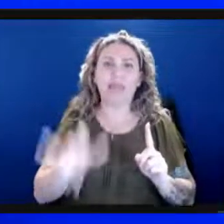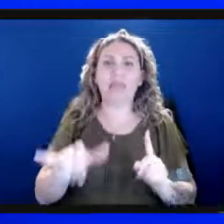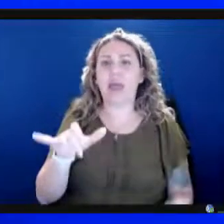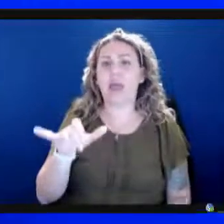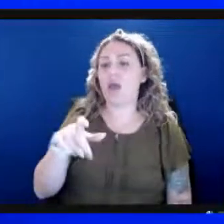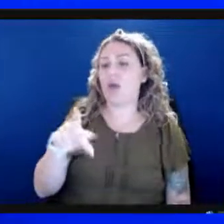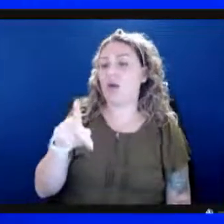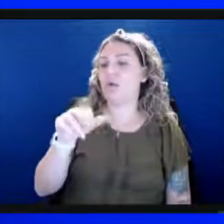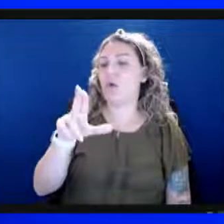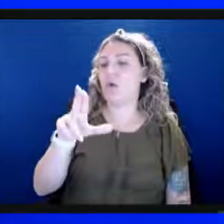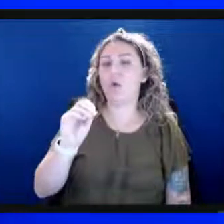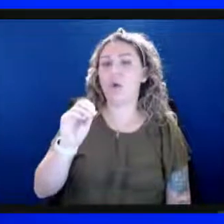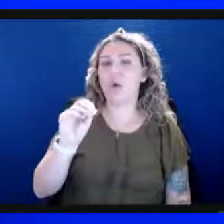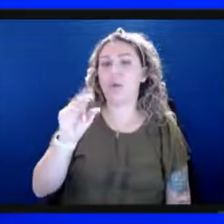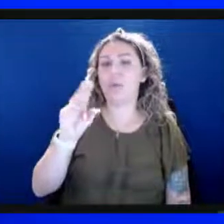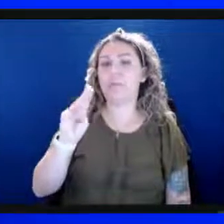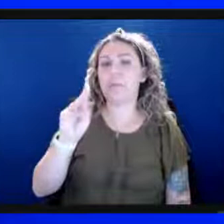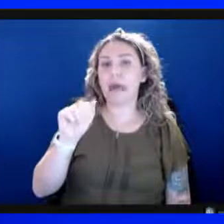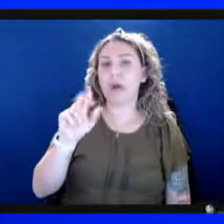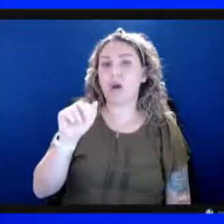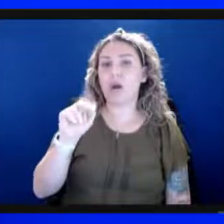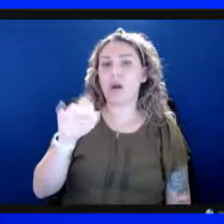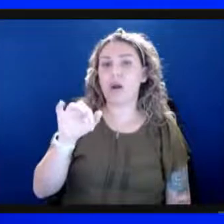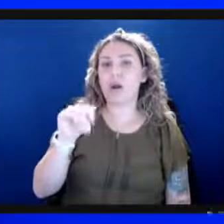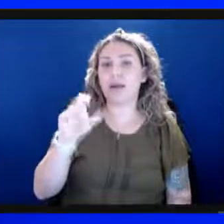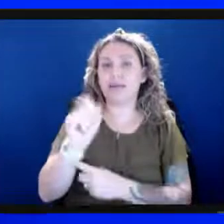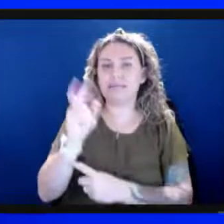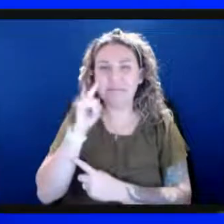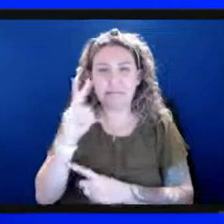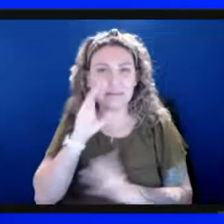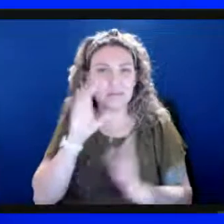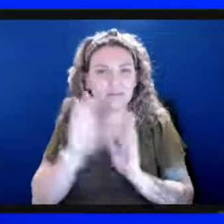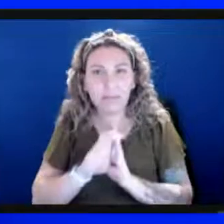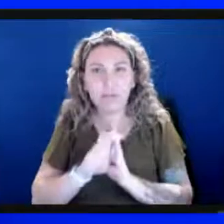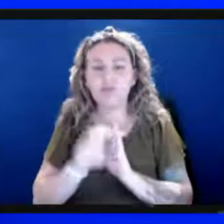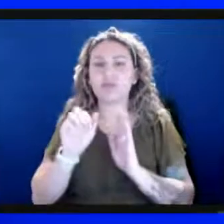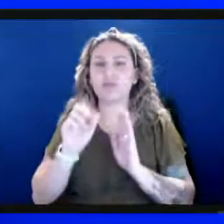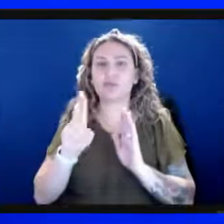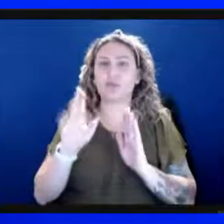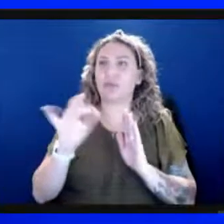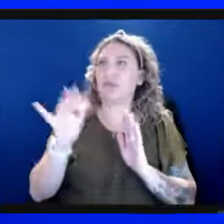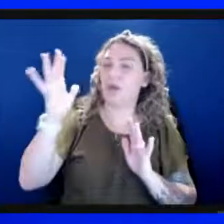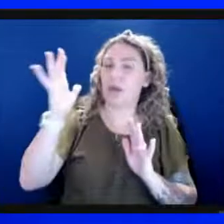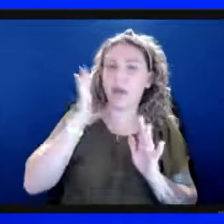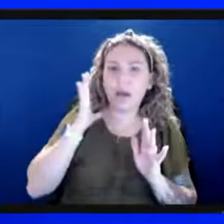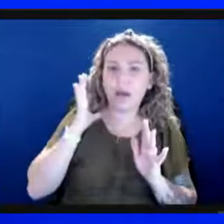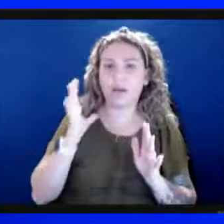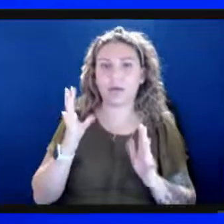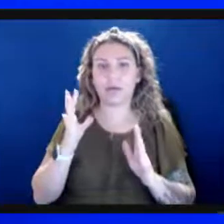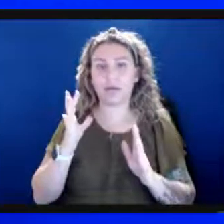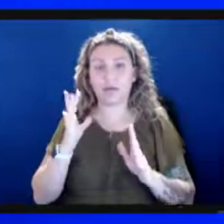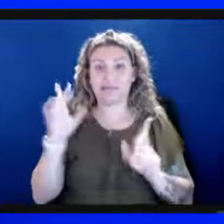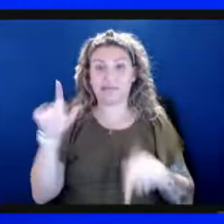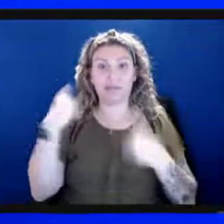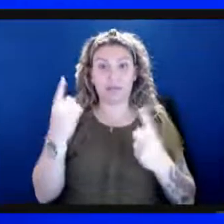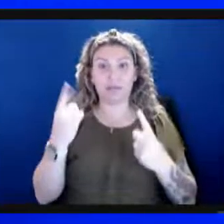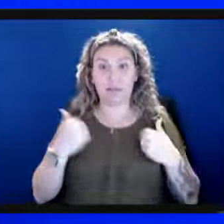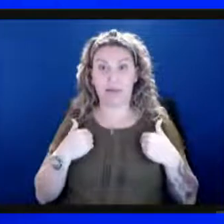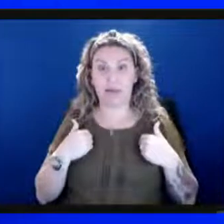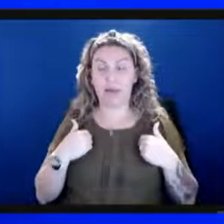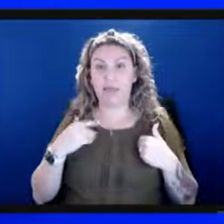everybody has seen pictures of, or people, you know, back in the past, because since we've had that vaccine